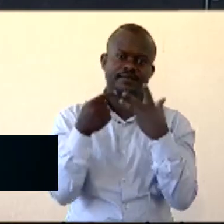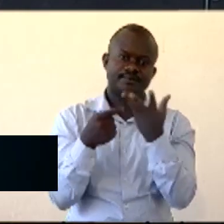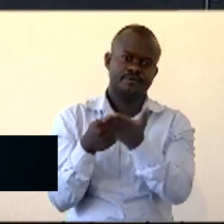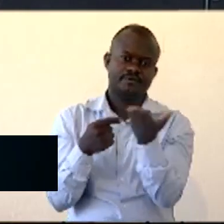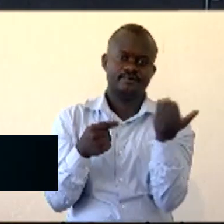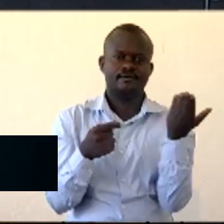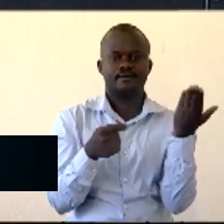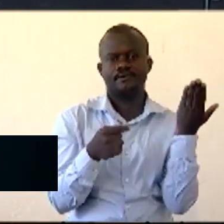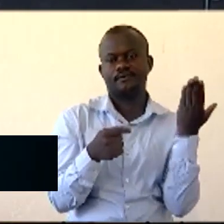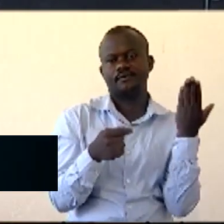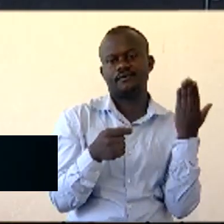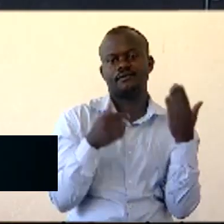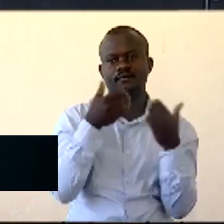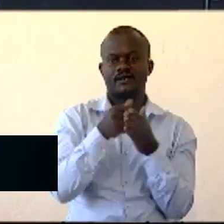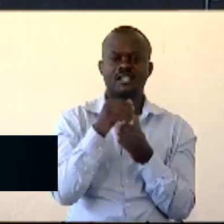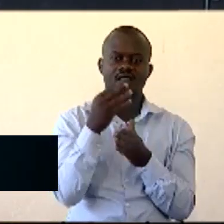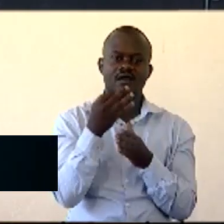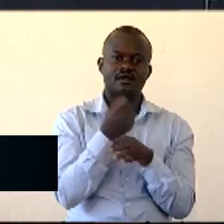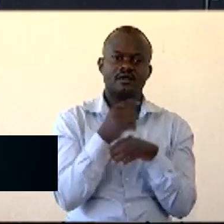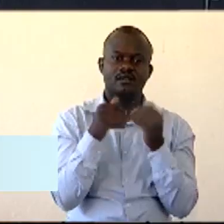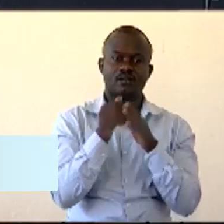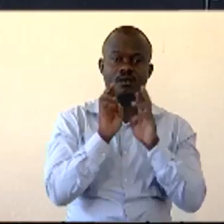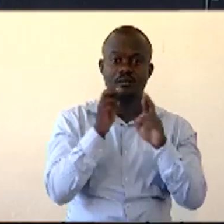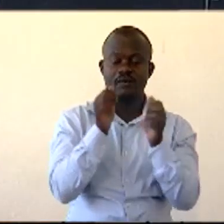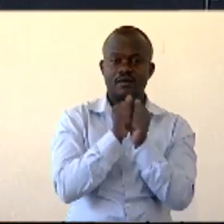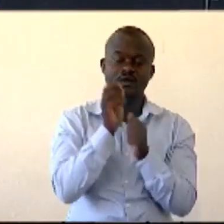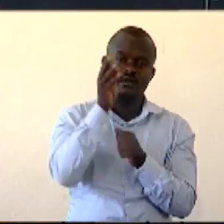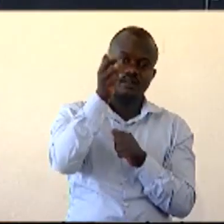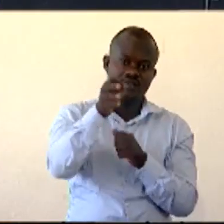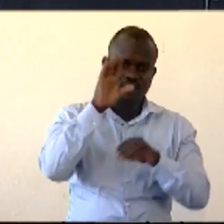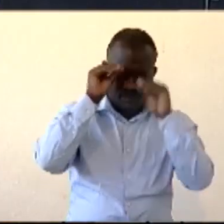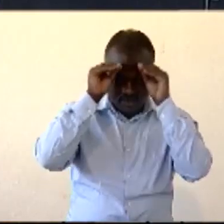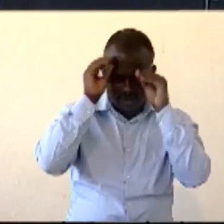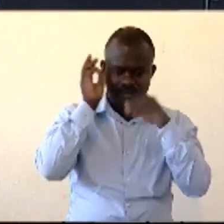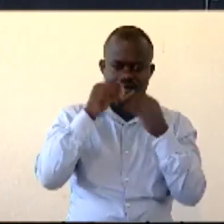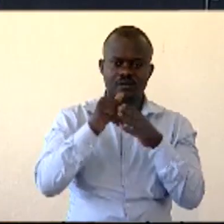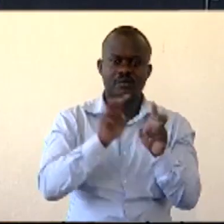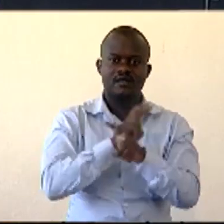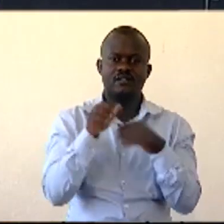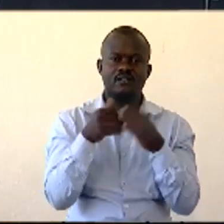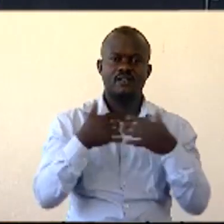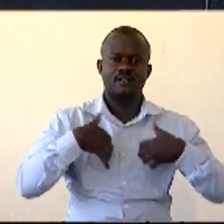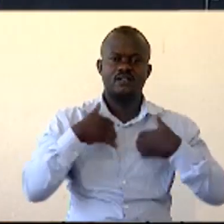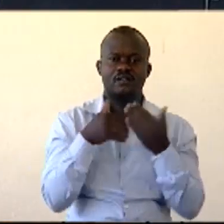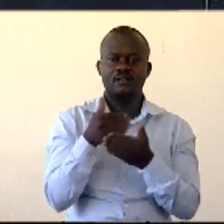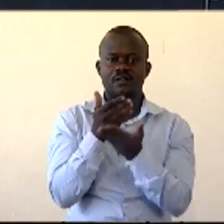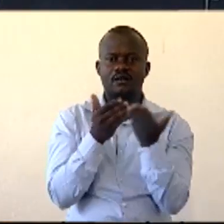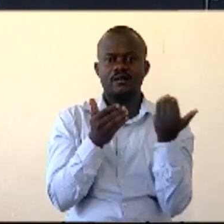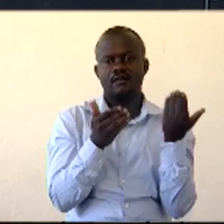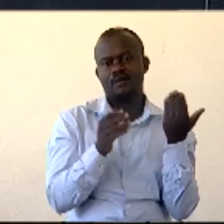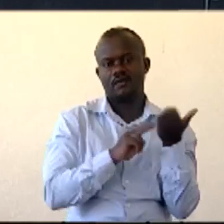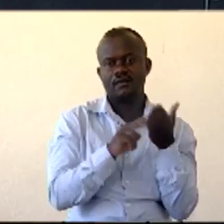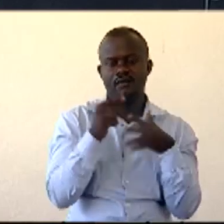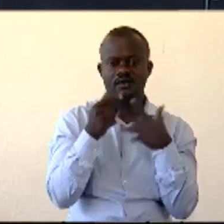throughout in the 30-minute session. I hope to be with you in the next lesson. It will be very interesting where we'll be applying